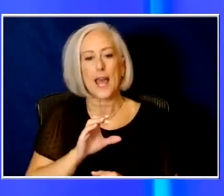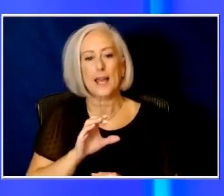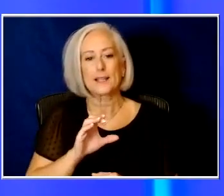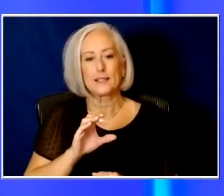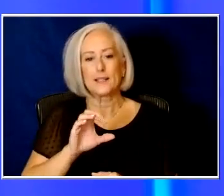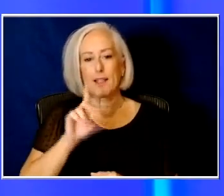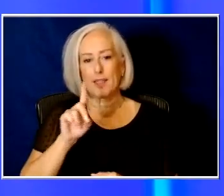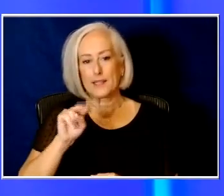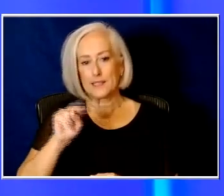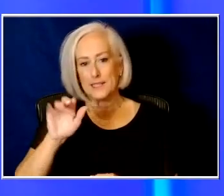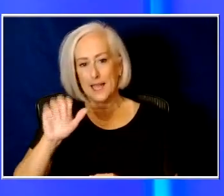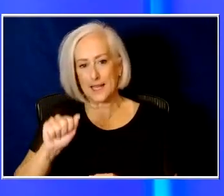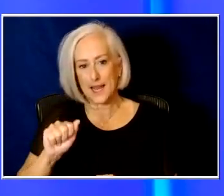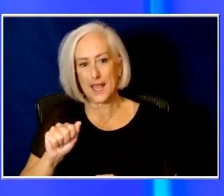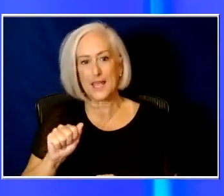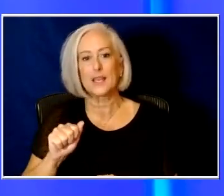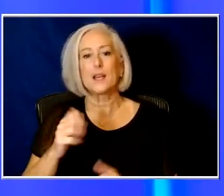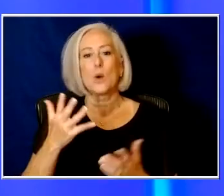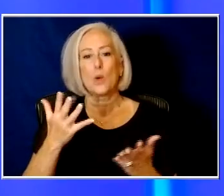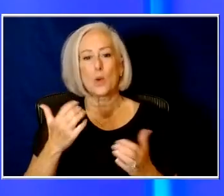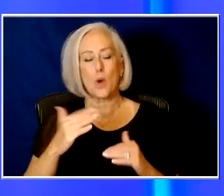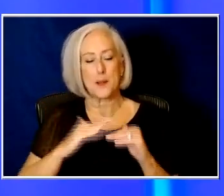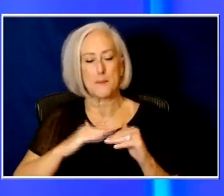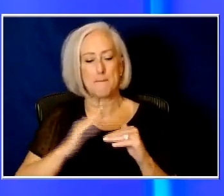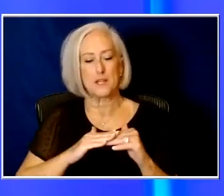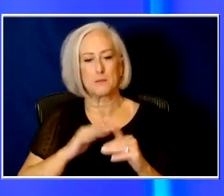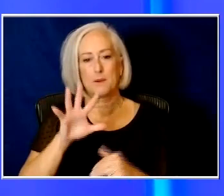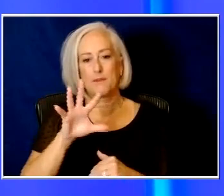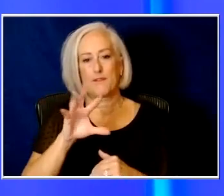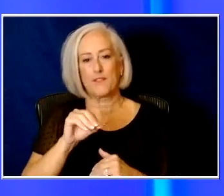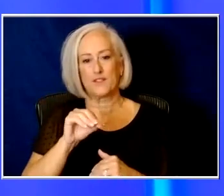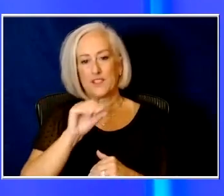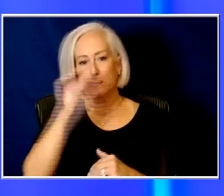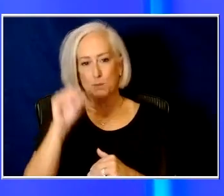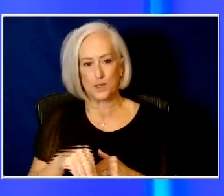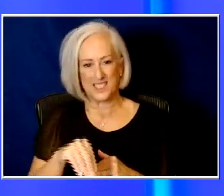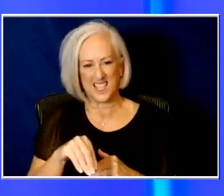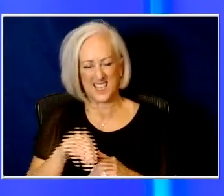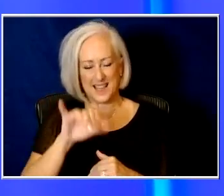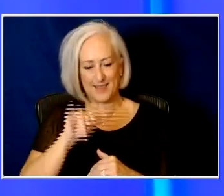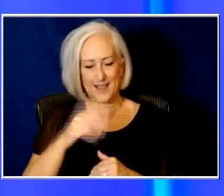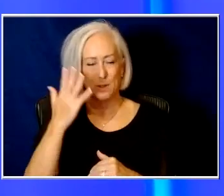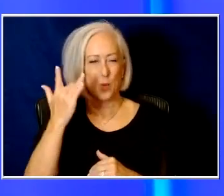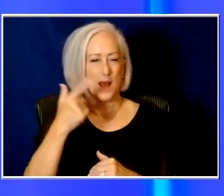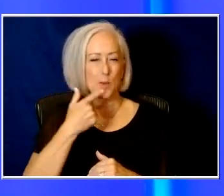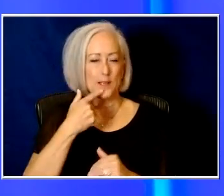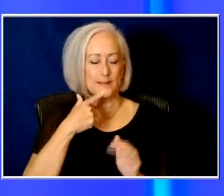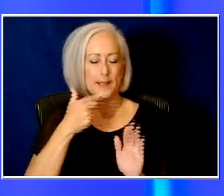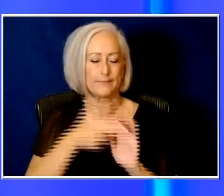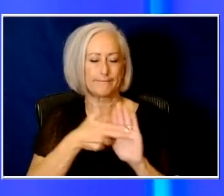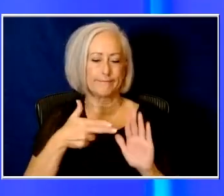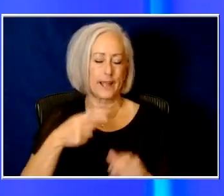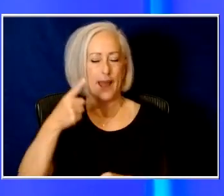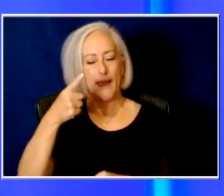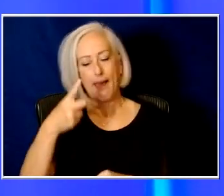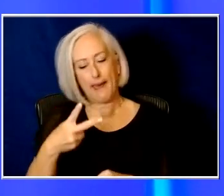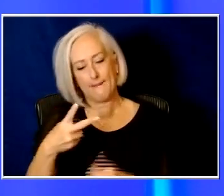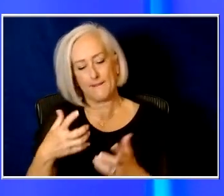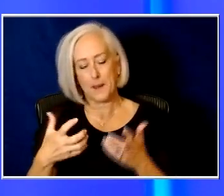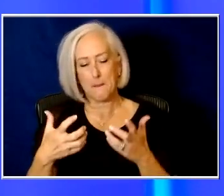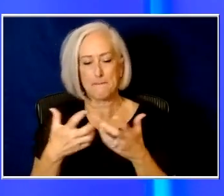match at 50% of those spots, and that's why we call it a haplo. We generally will not want somebody who is less than half a